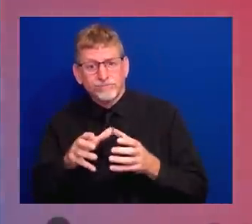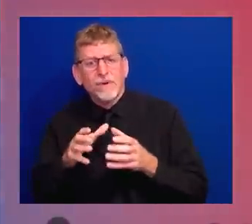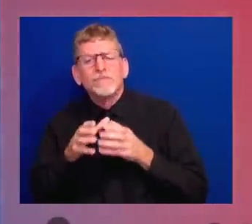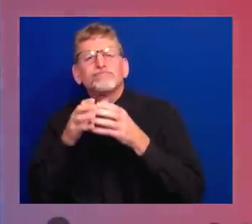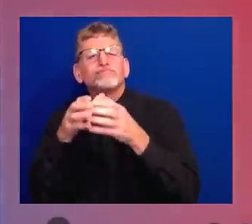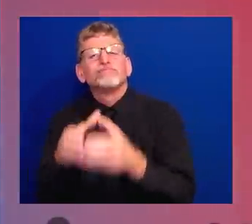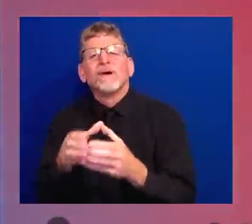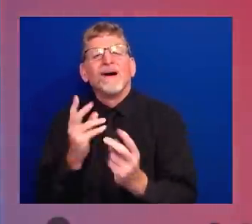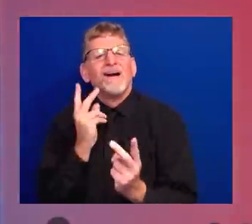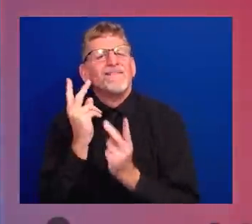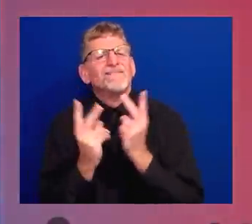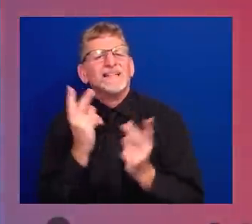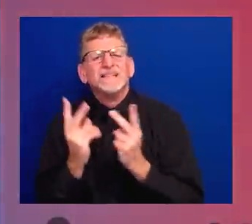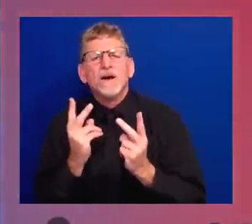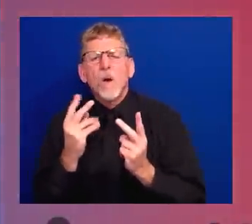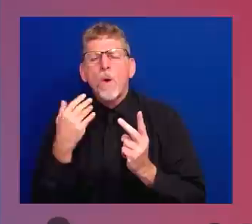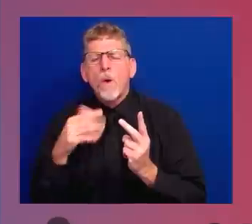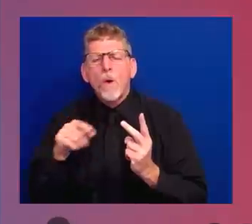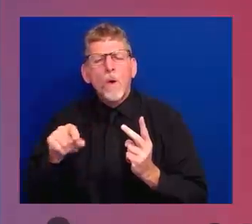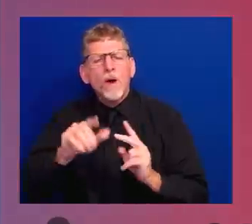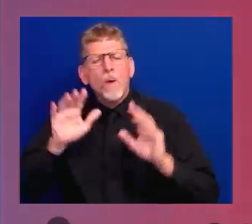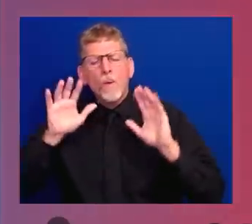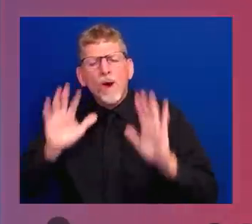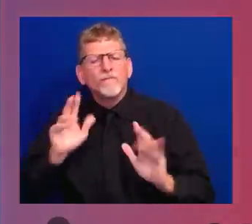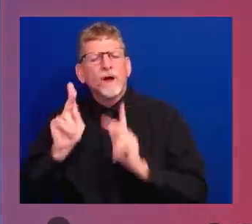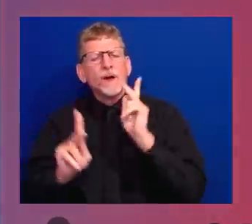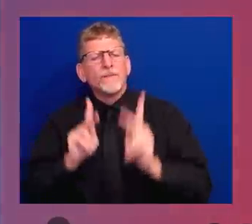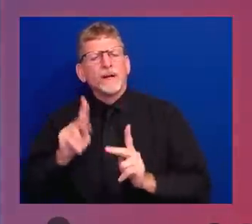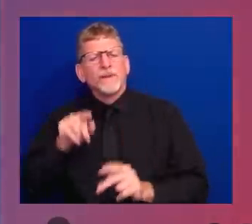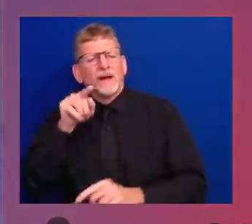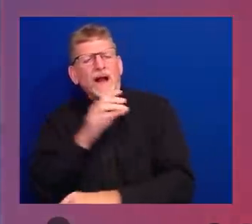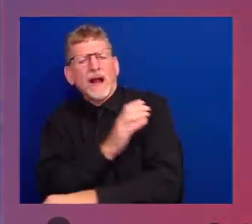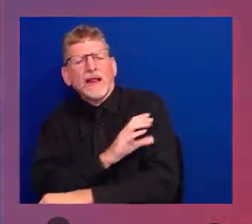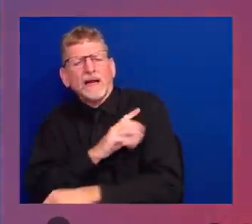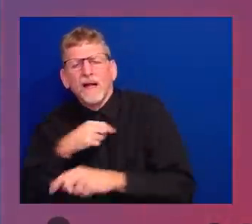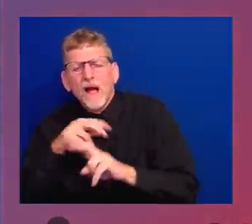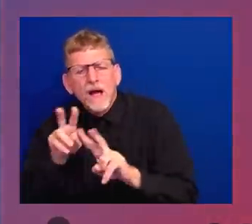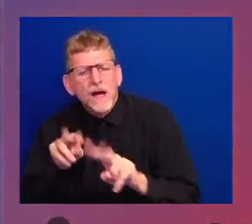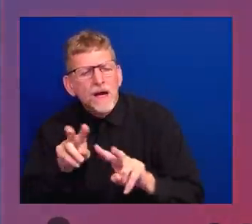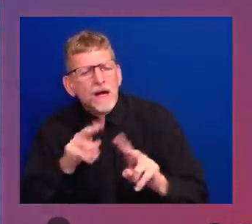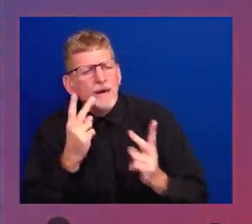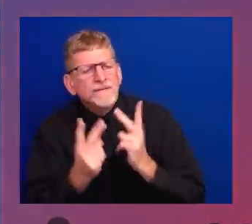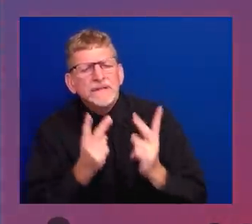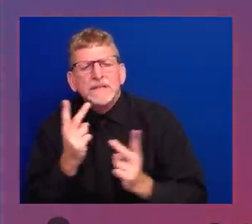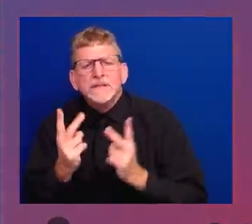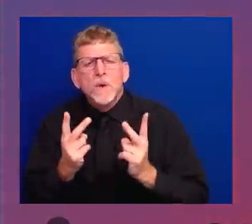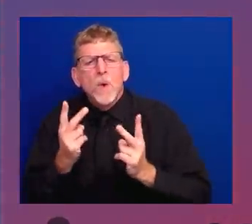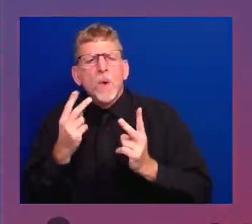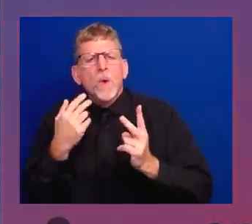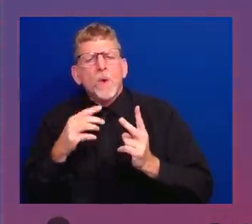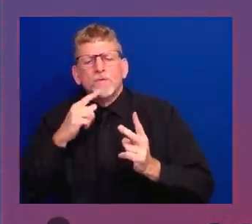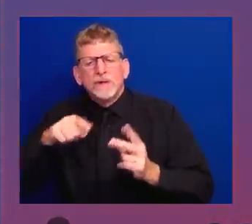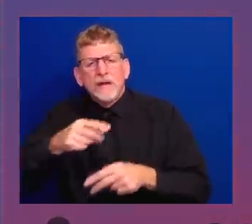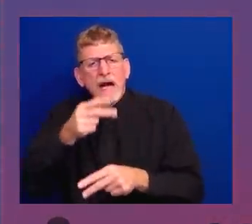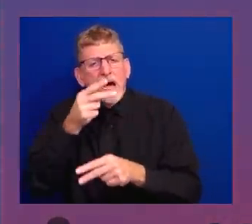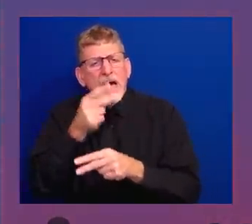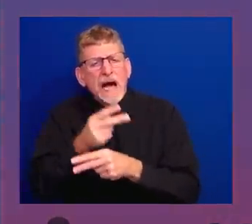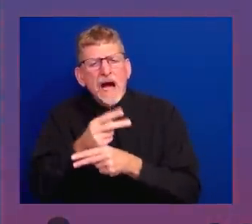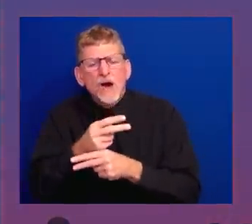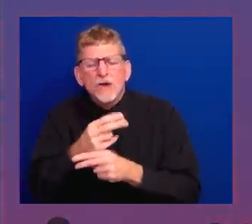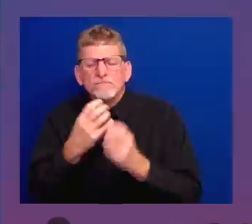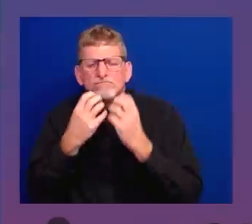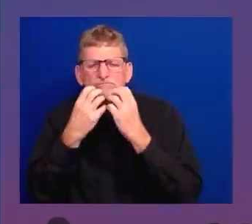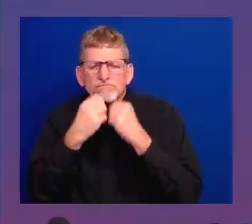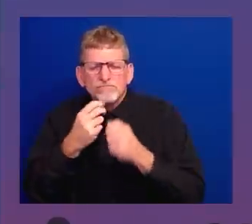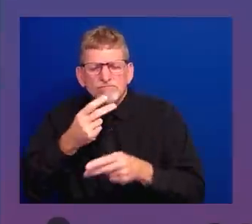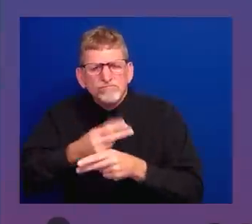day to serve vets as well as our vets have served us. During that visit, I was again reminded